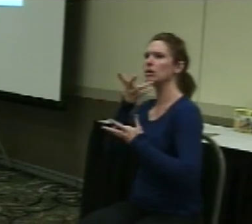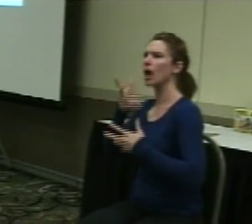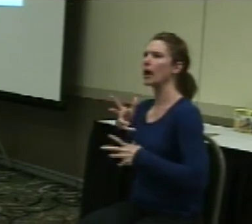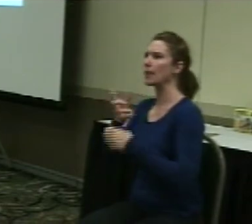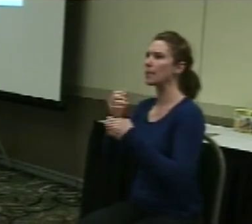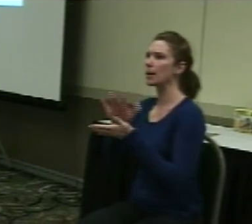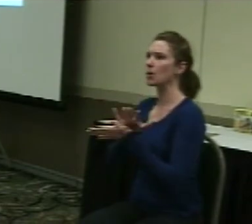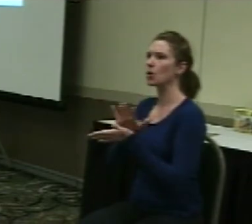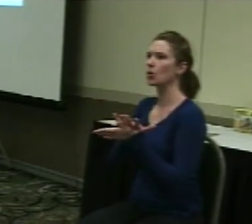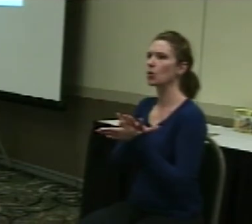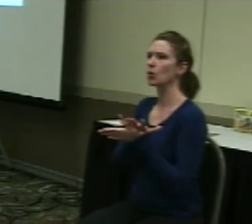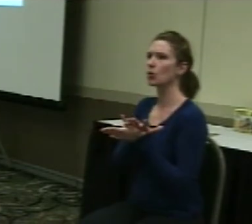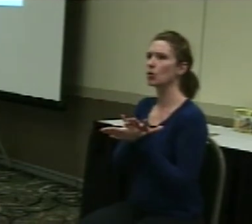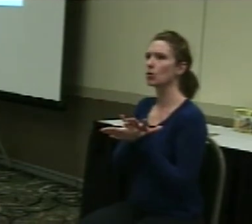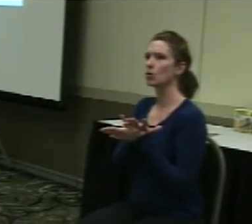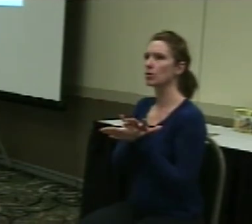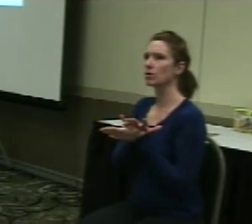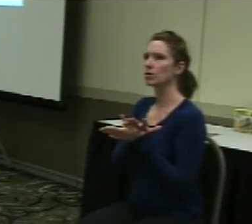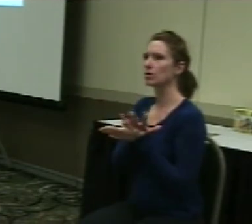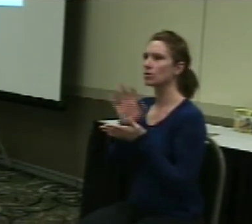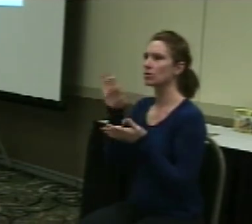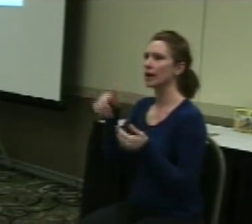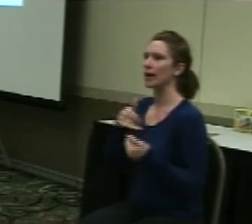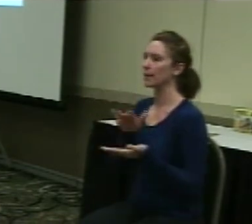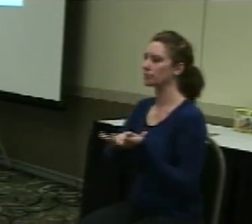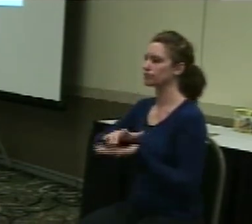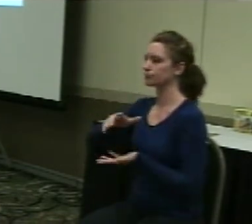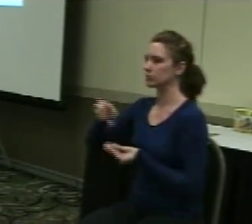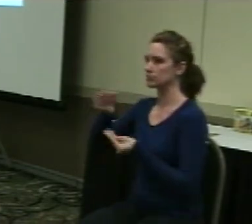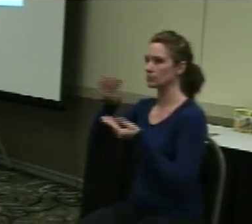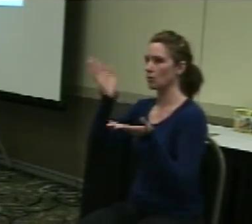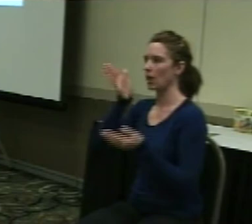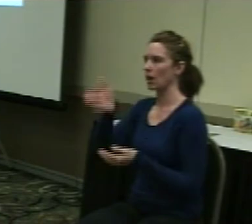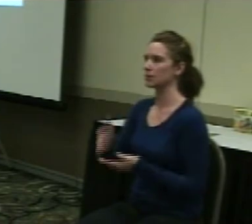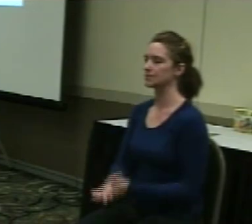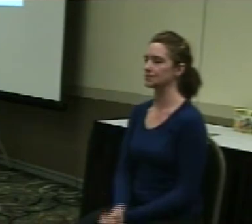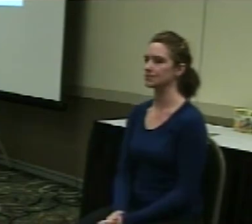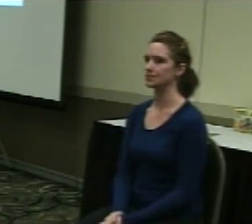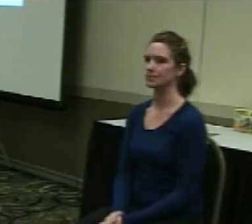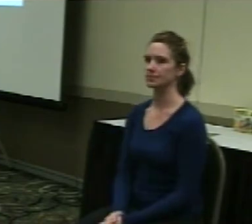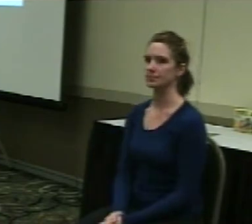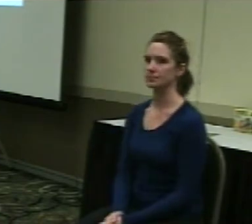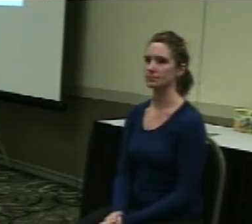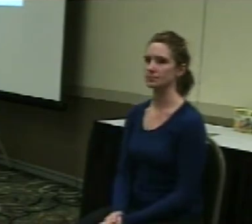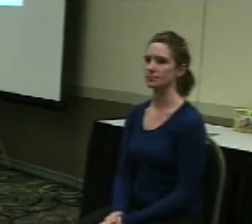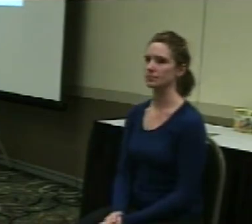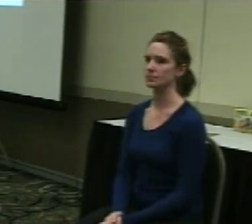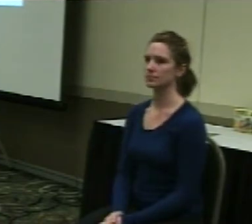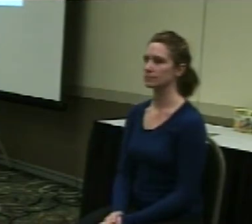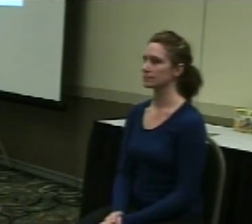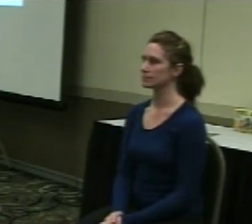sheet? Okay, I have lots of them. Plenty of them.